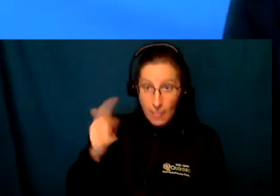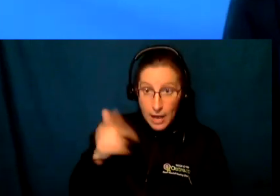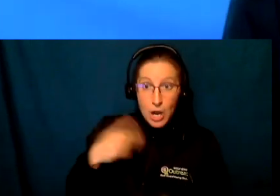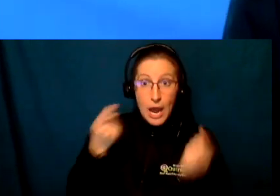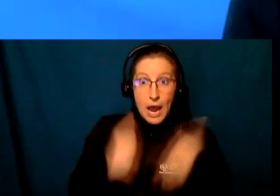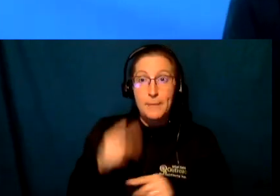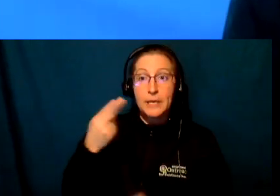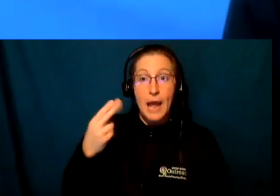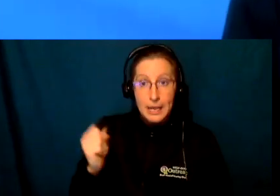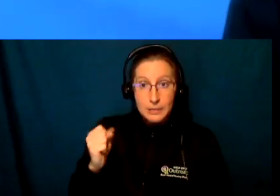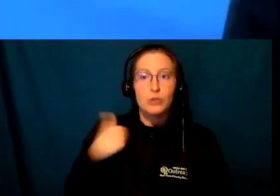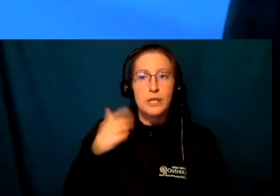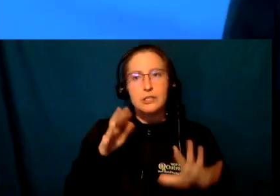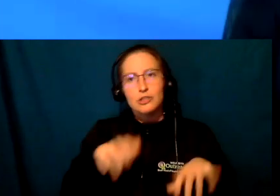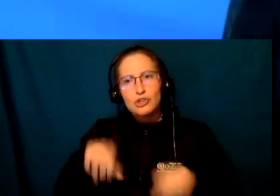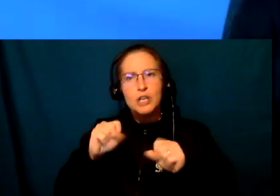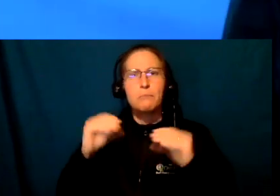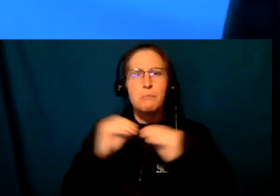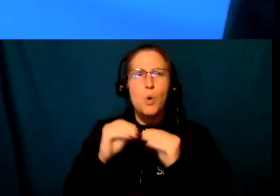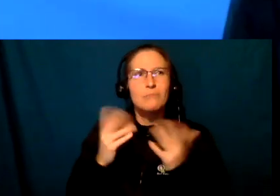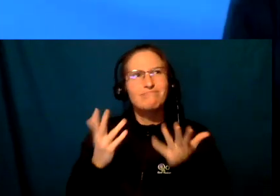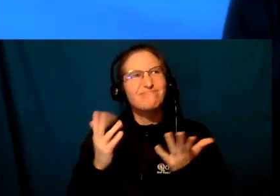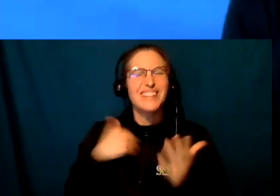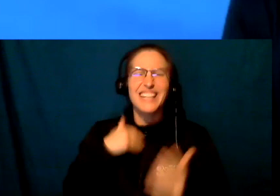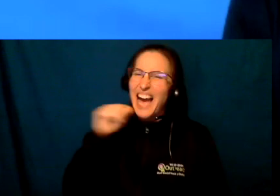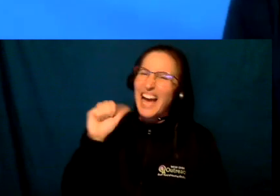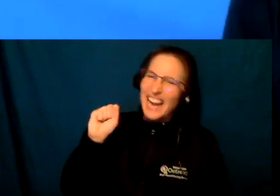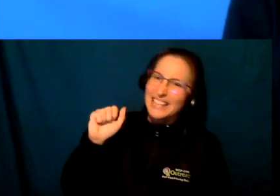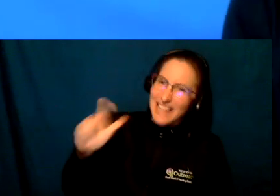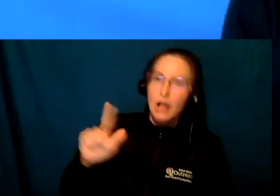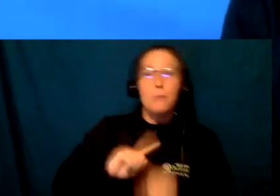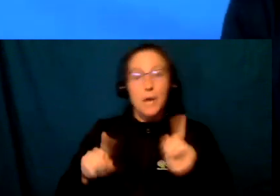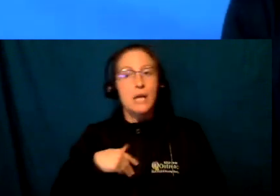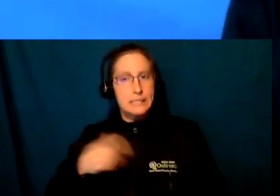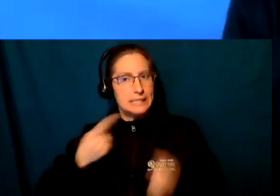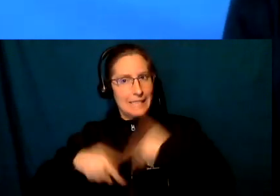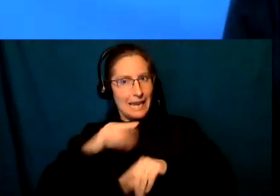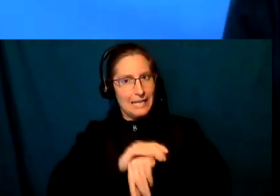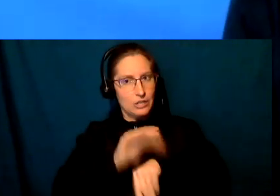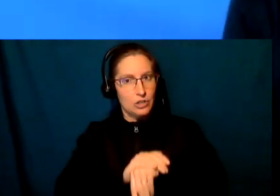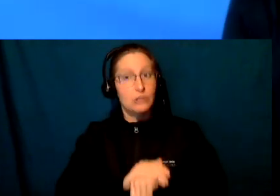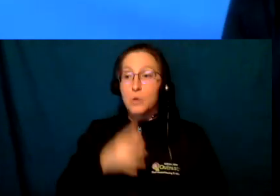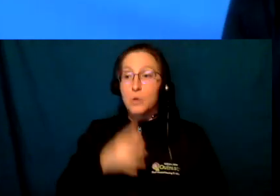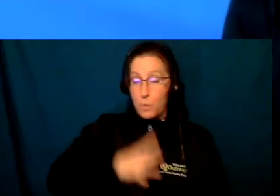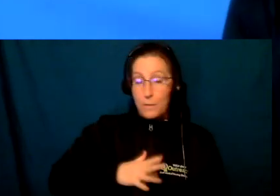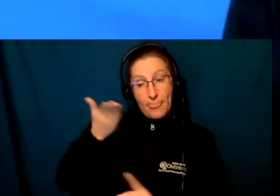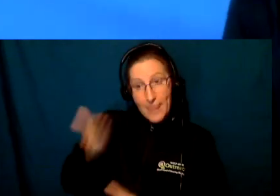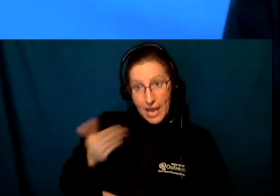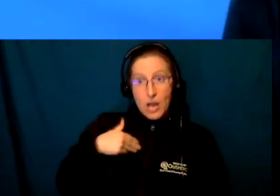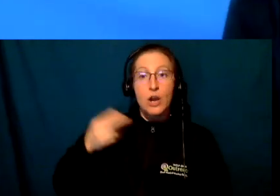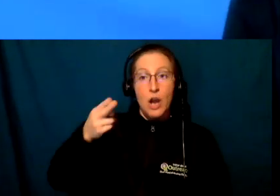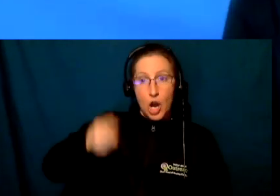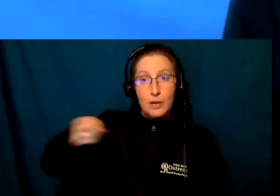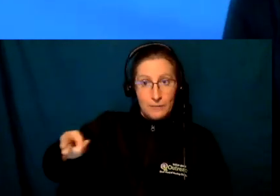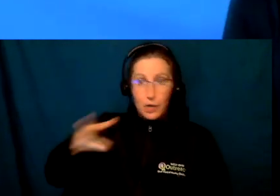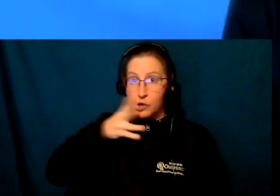take some more like signed English classes, but there is a hard of hearing woman who taught sign language. So I took her classes